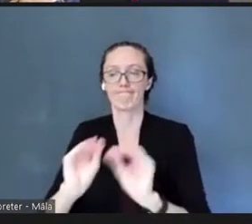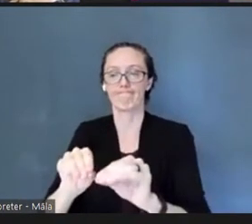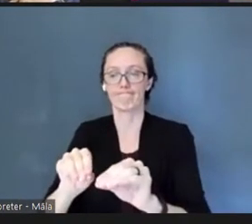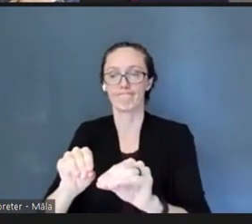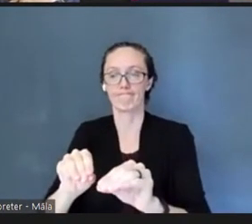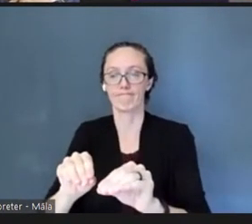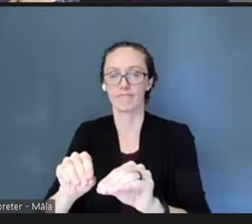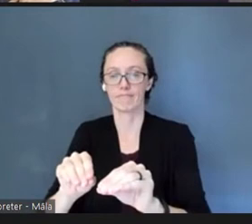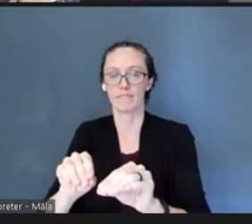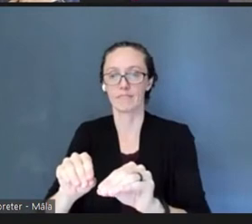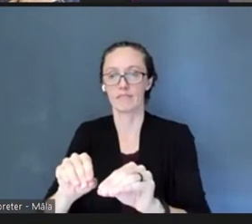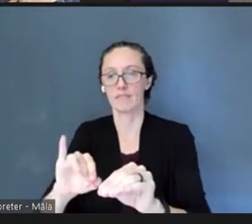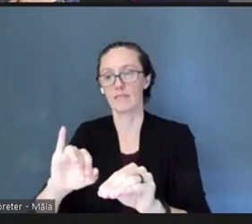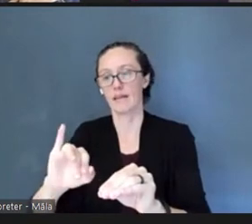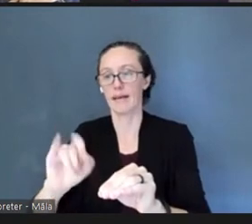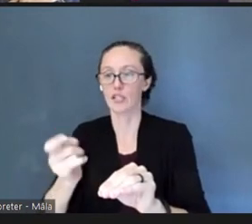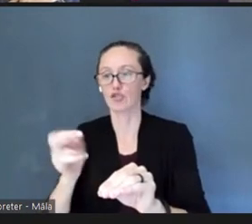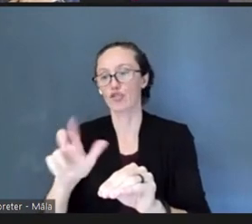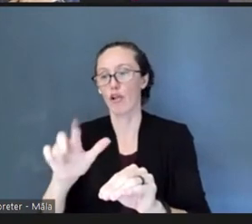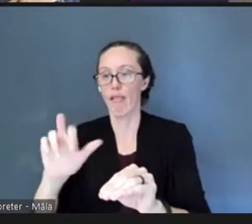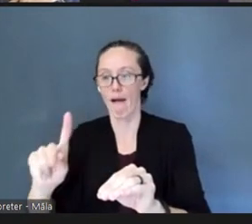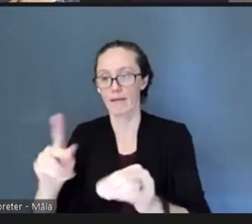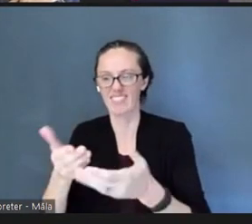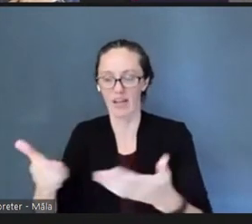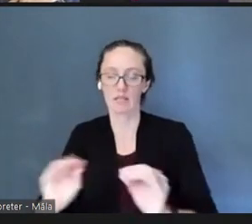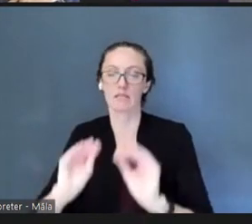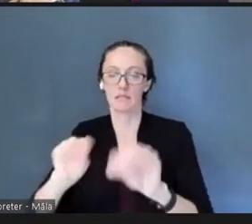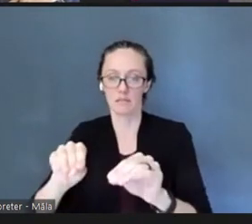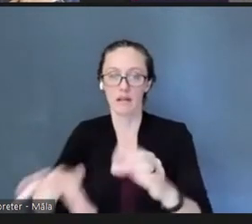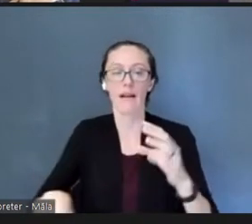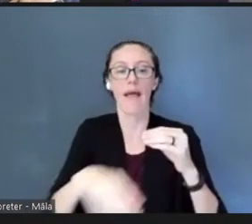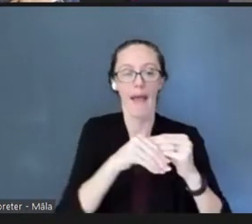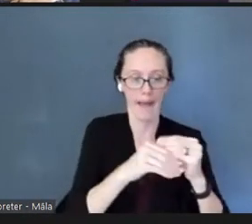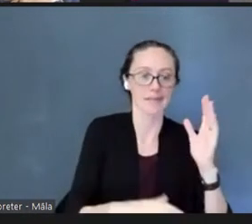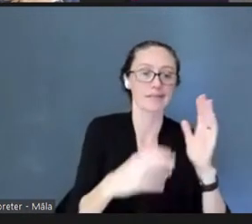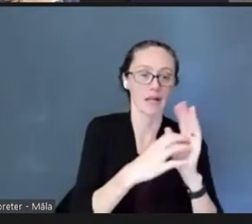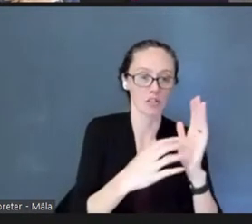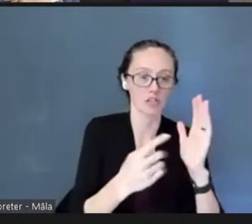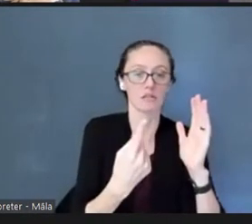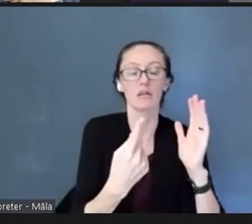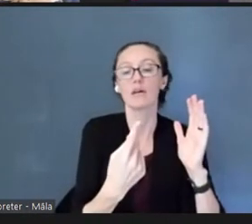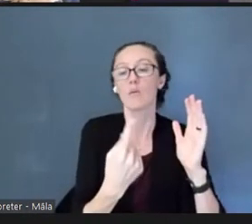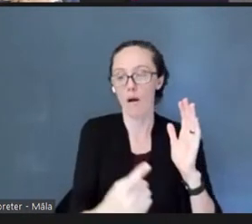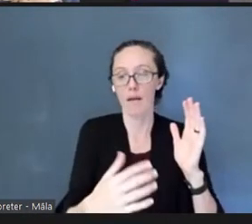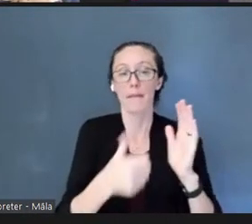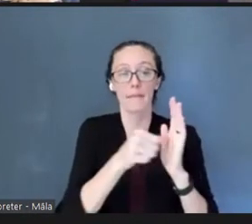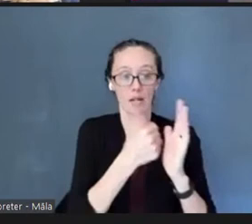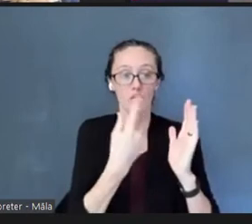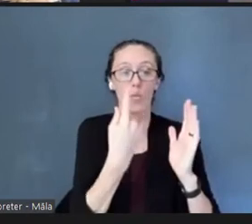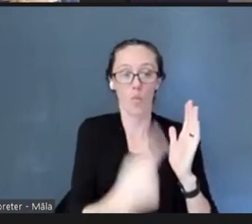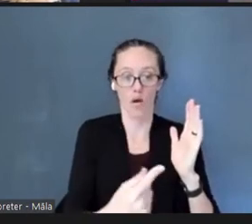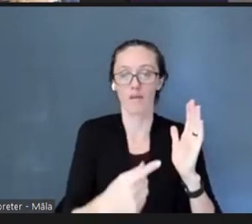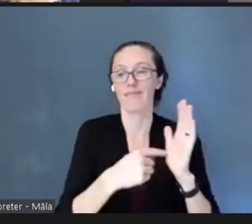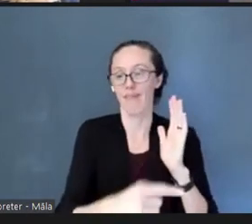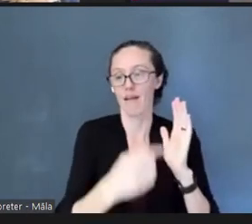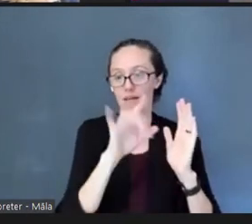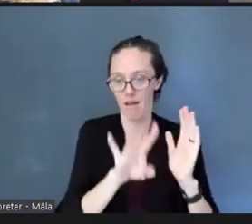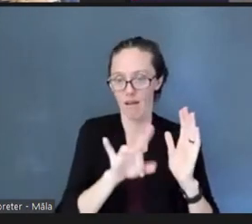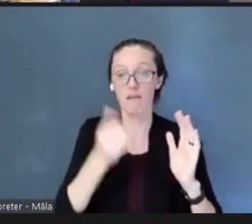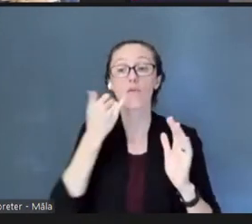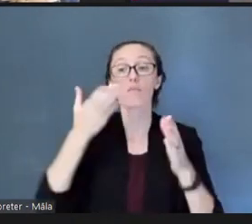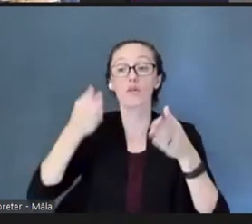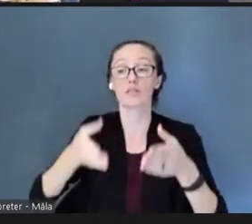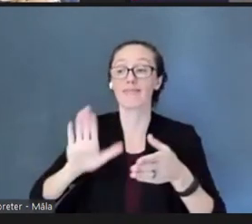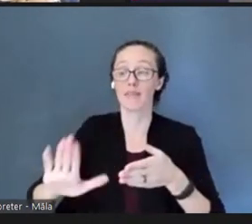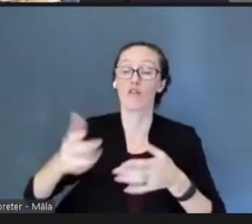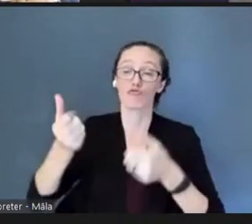an ignition interlock device. And then add to section one, page one, line eight, that no person whose driver's license has been revoked under